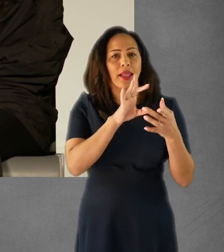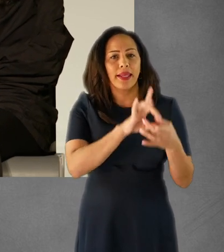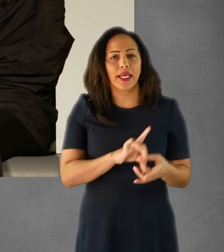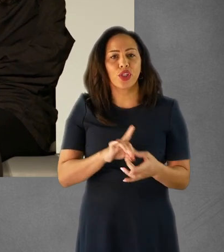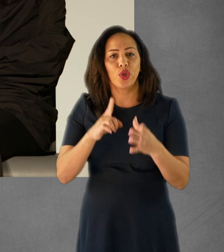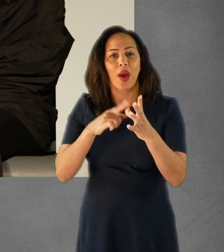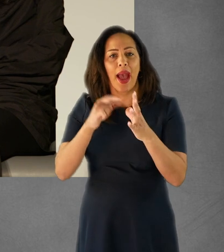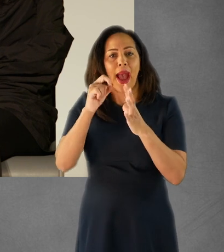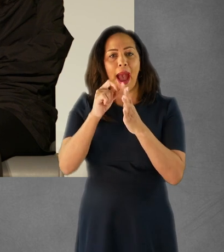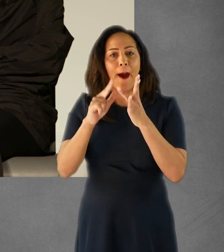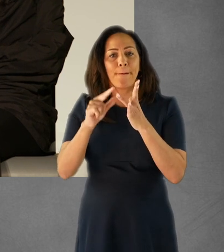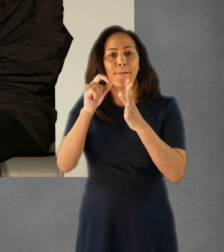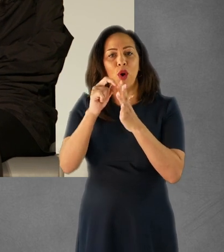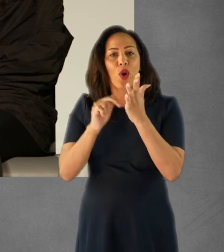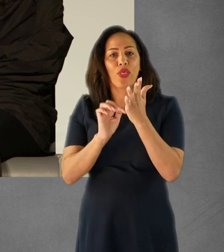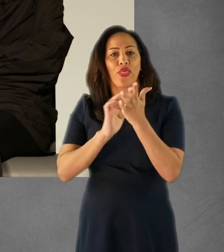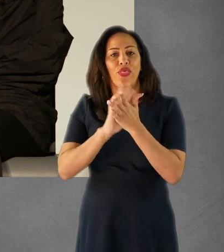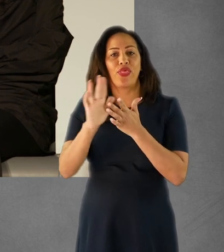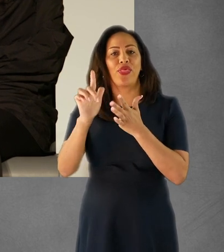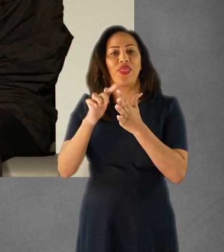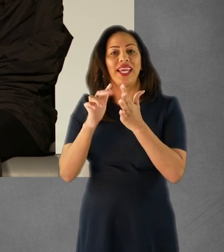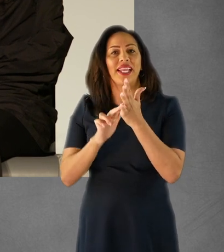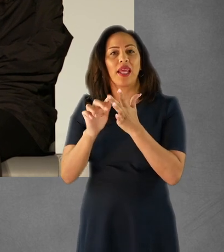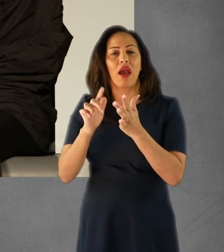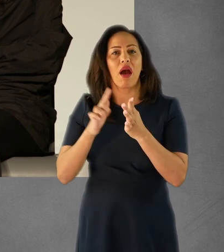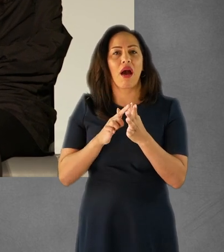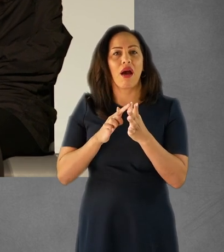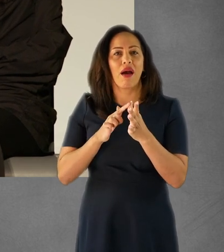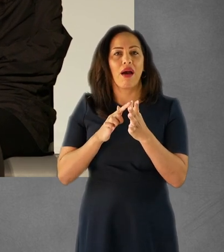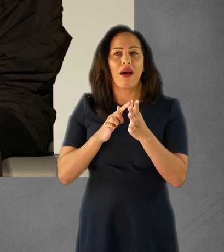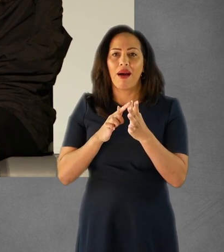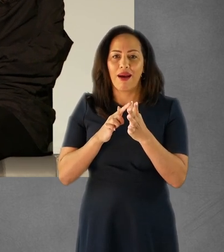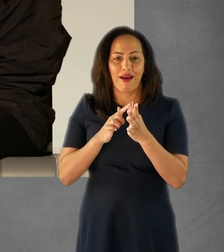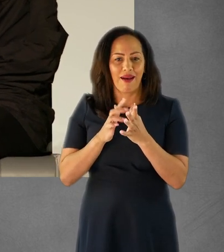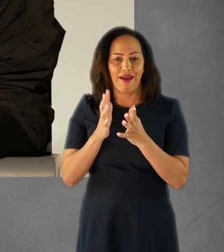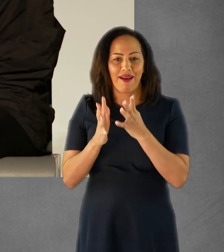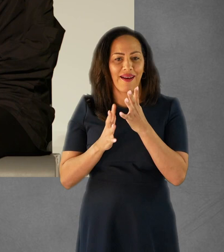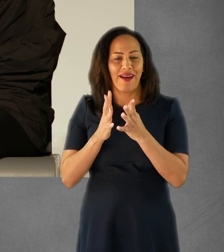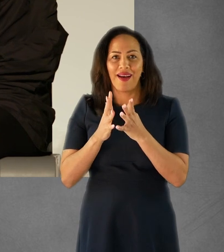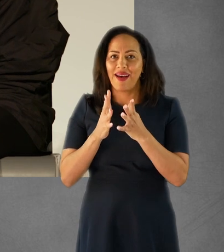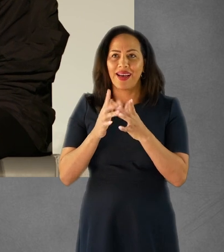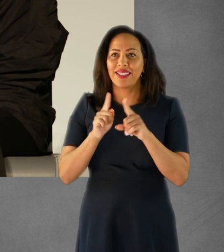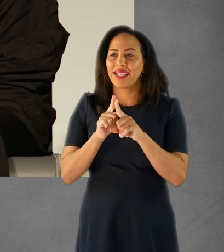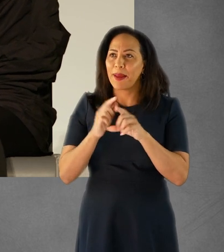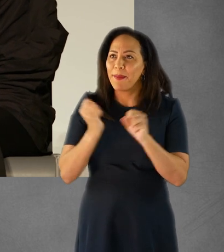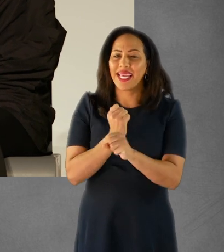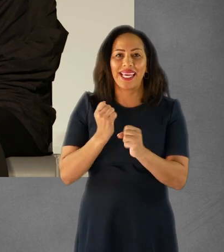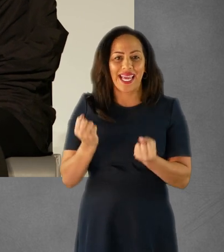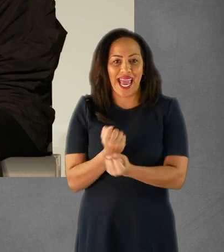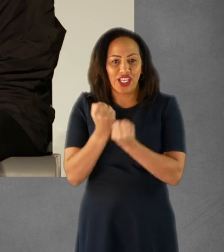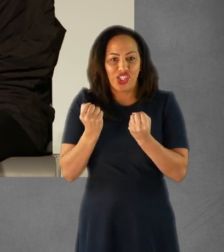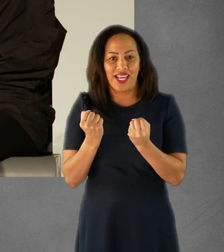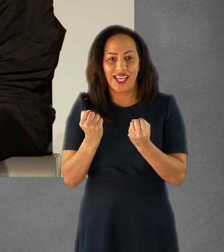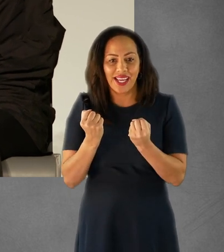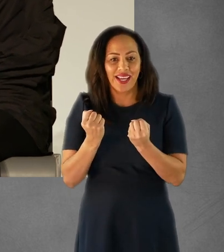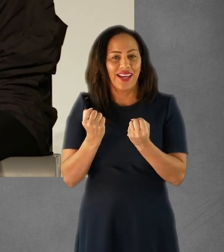that ends up then being your work. Well, in the many, many, many psychology papers